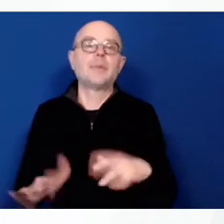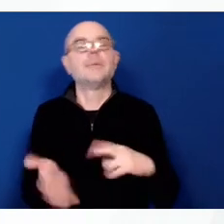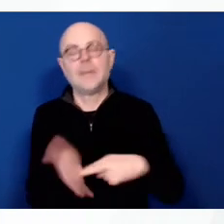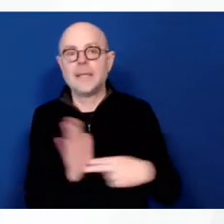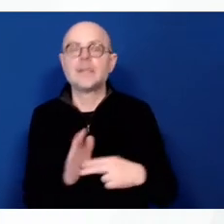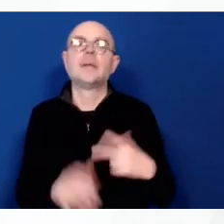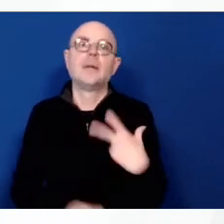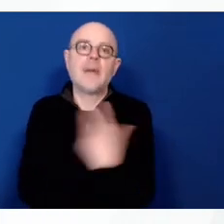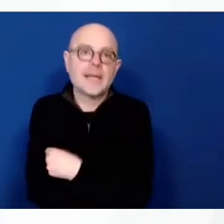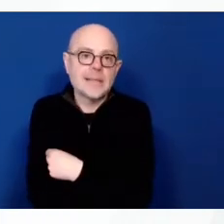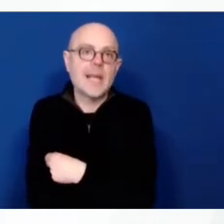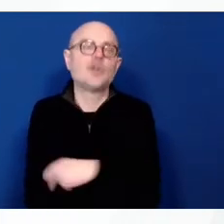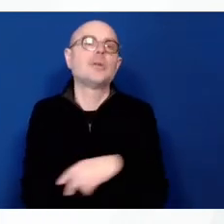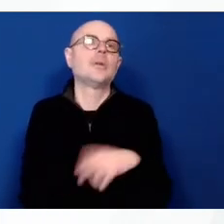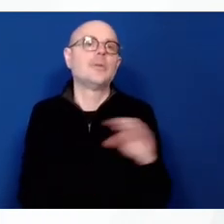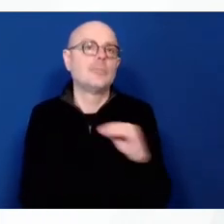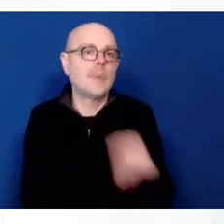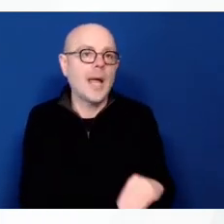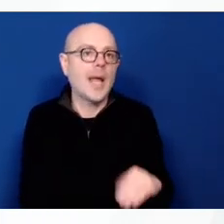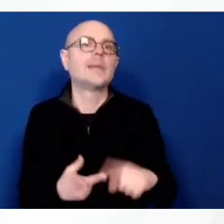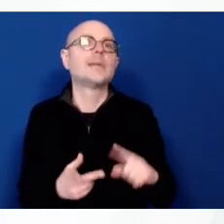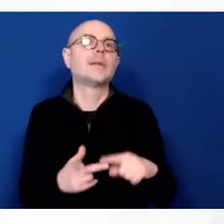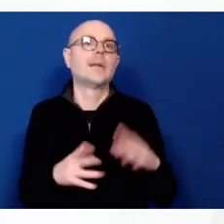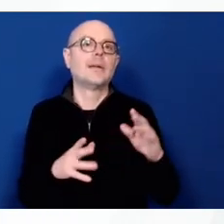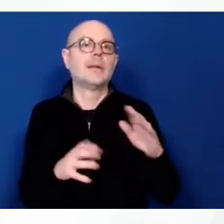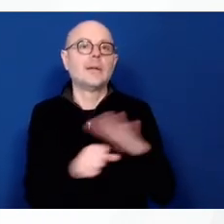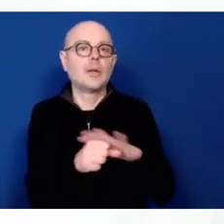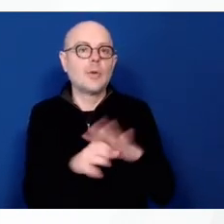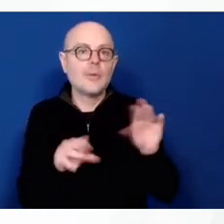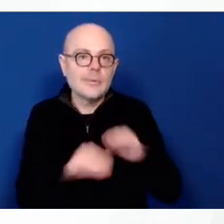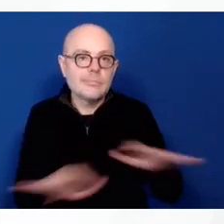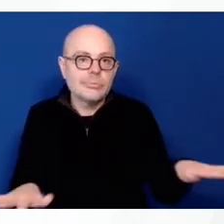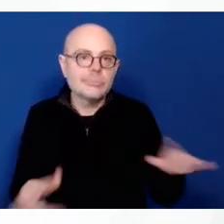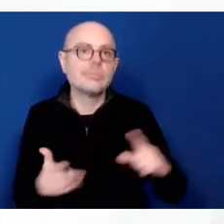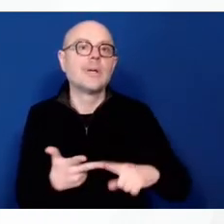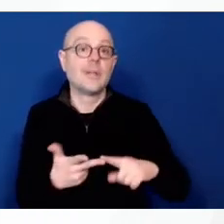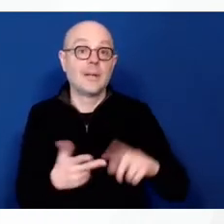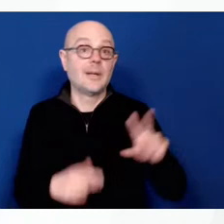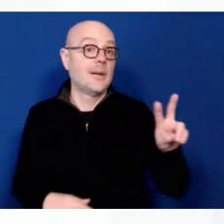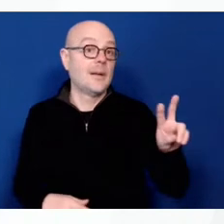the virus and the variants and so forth. But that's our goal and that's our focus right now.